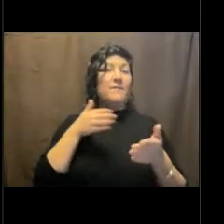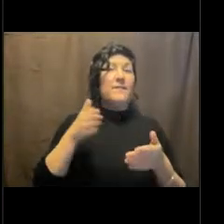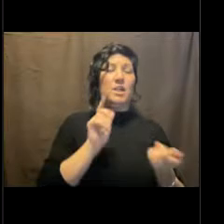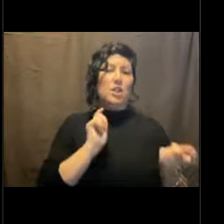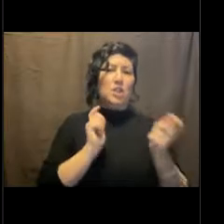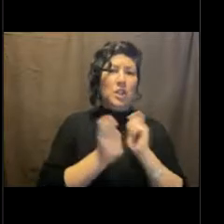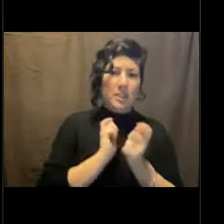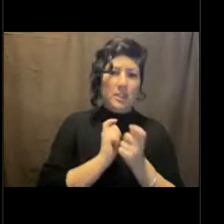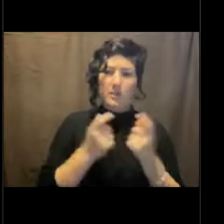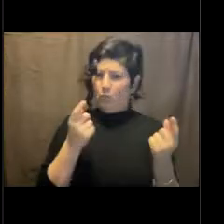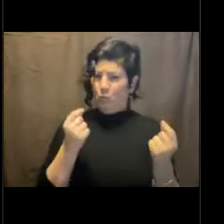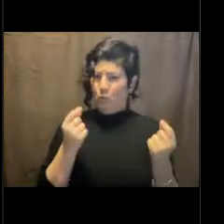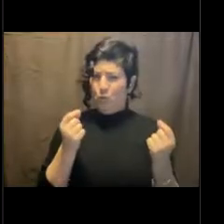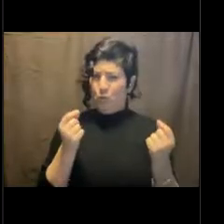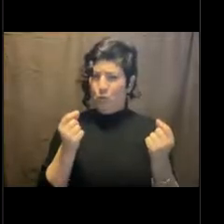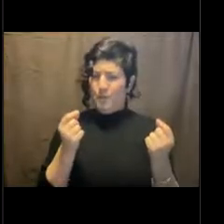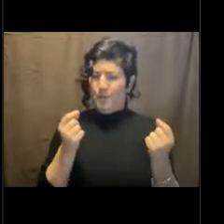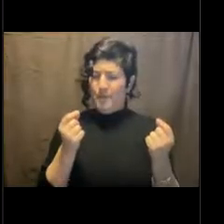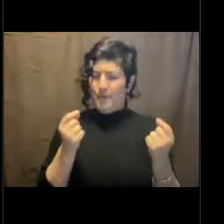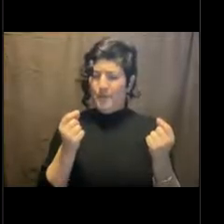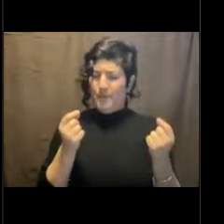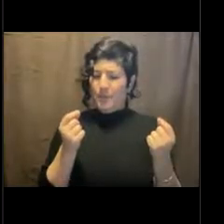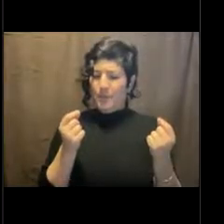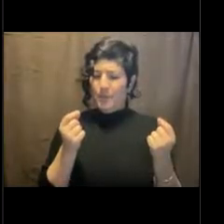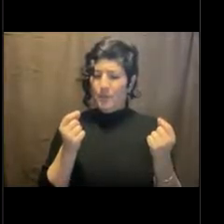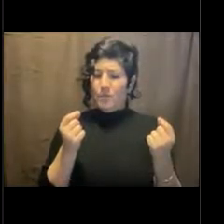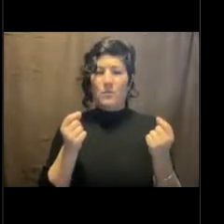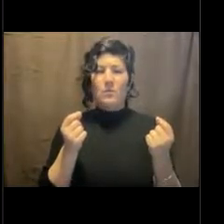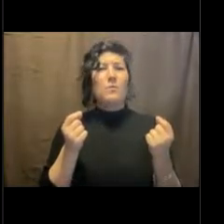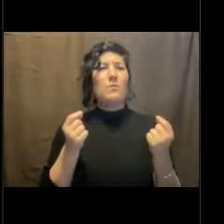look at how species distribution